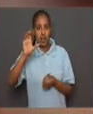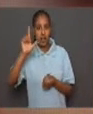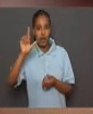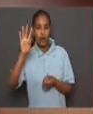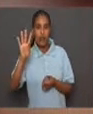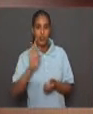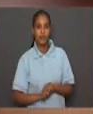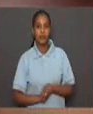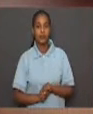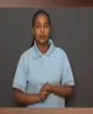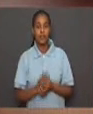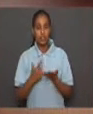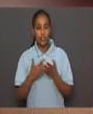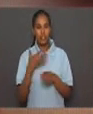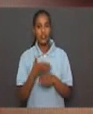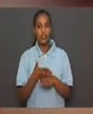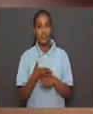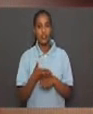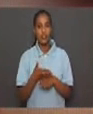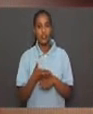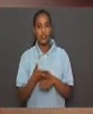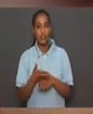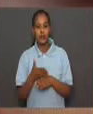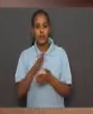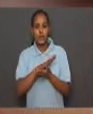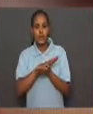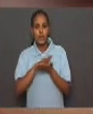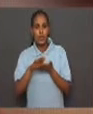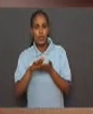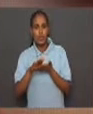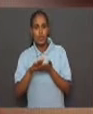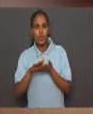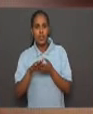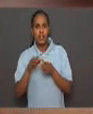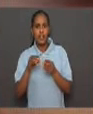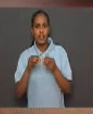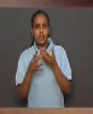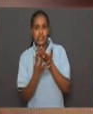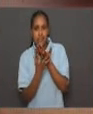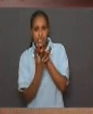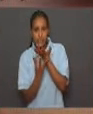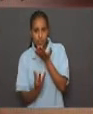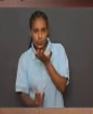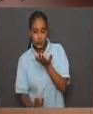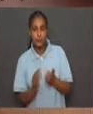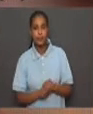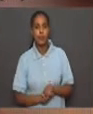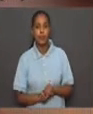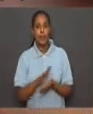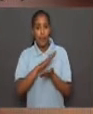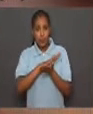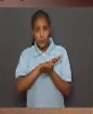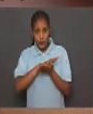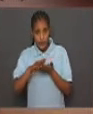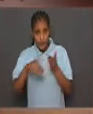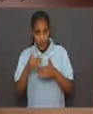tetrachloride, which is then carefully purified by distillation. The